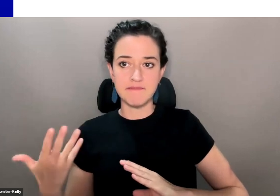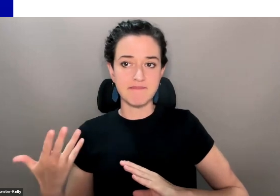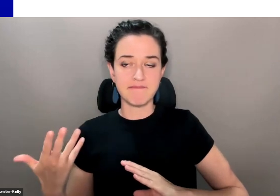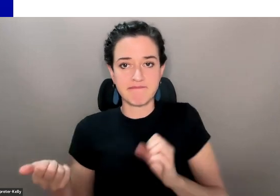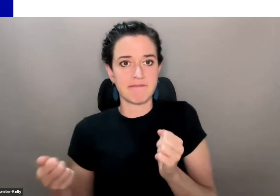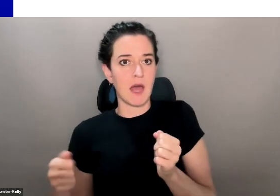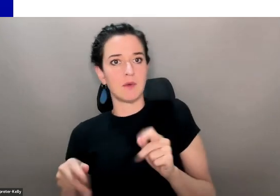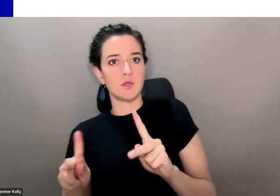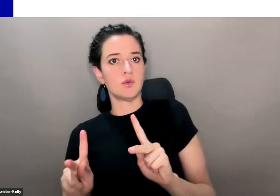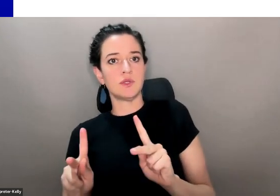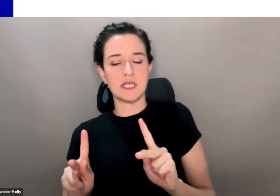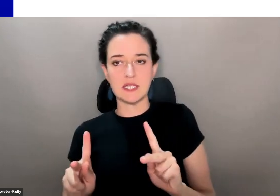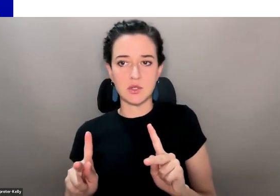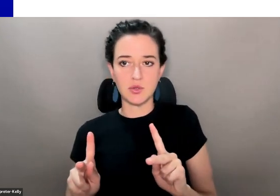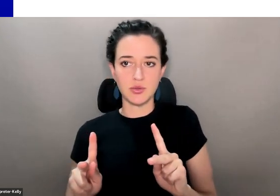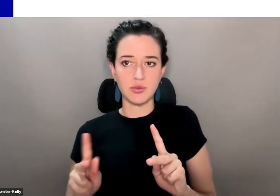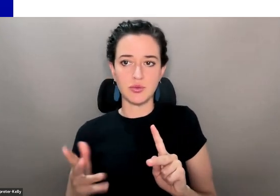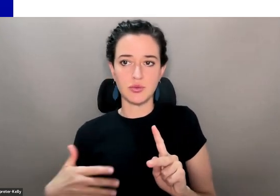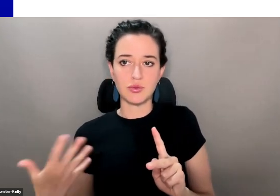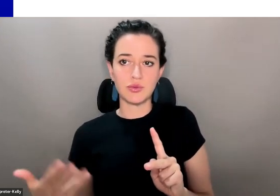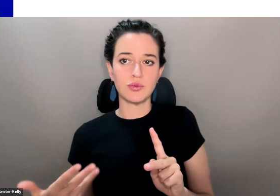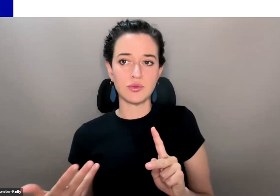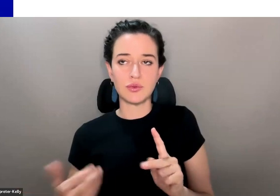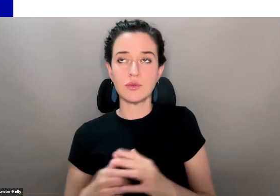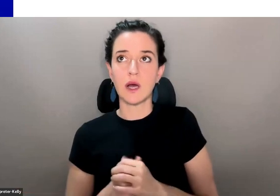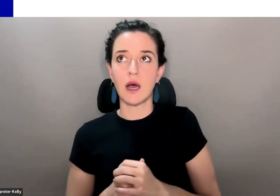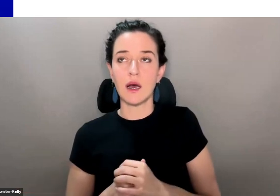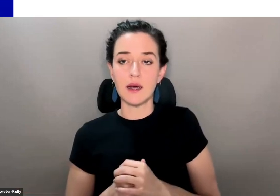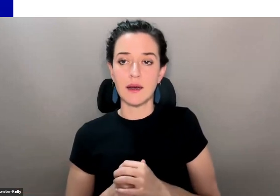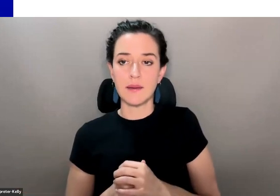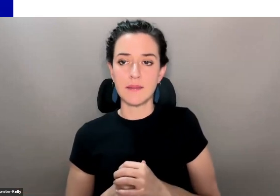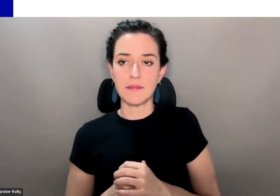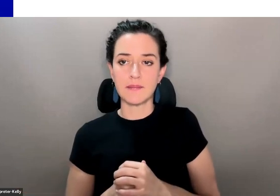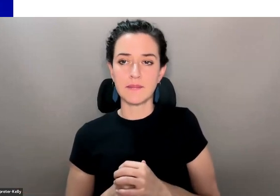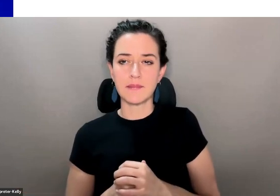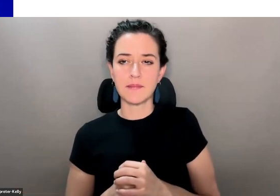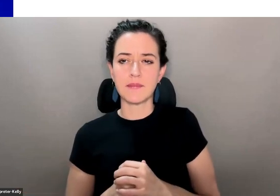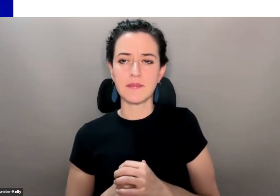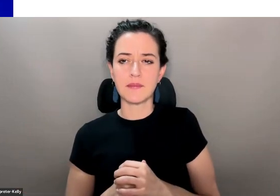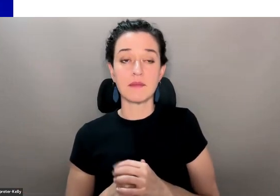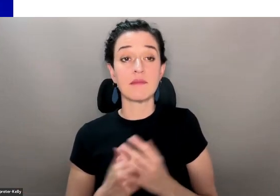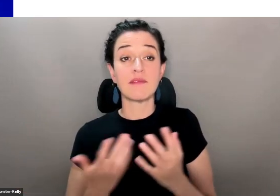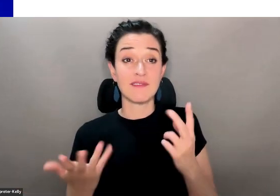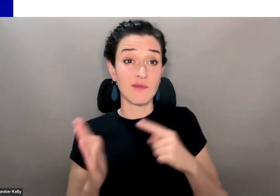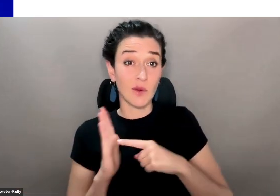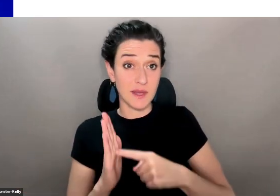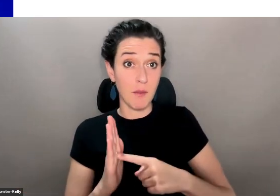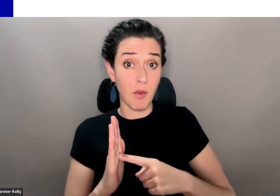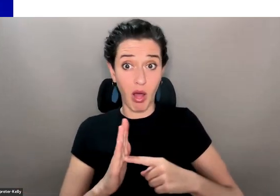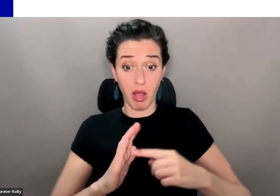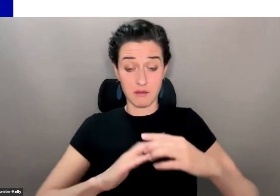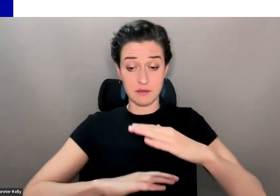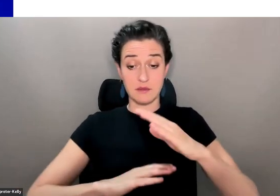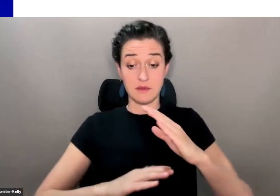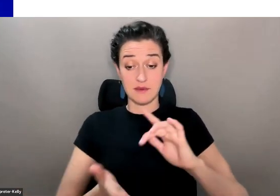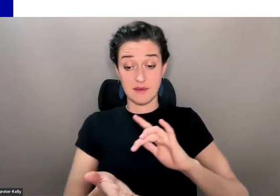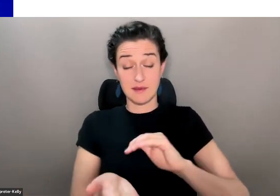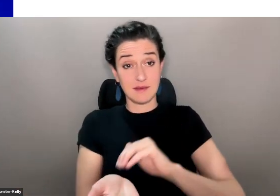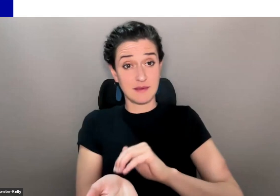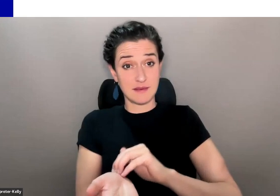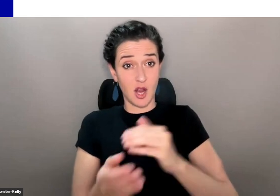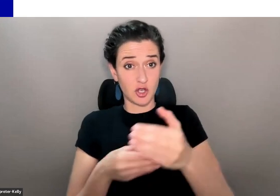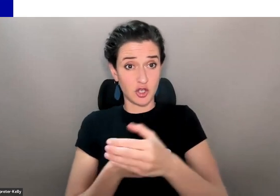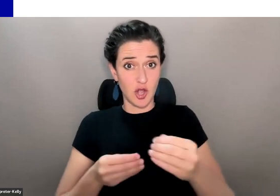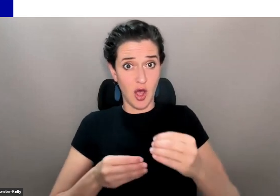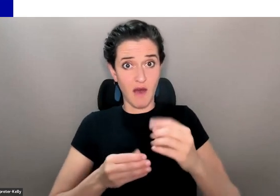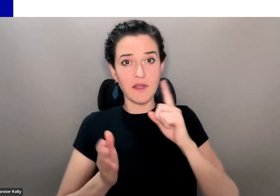opportunity to climb onto or be able to use the examination table in their doctor's office, had never had access to a